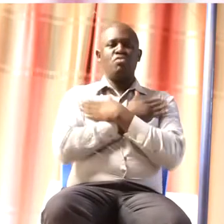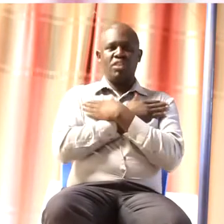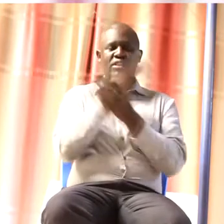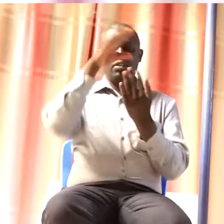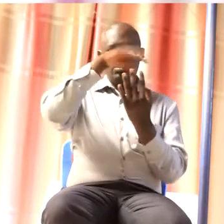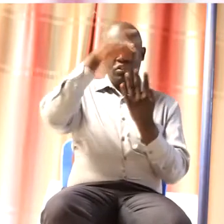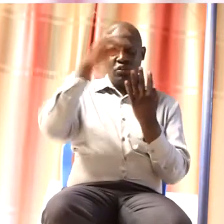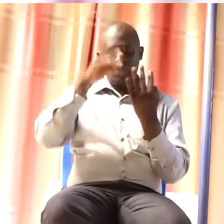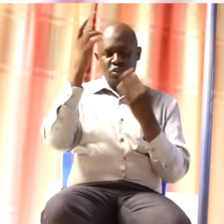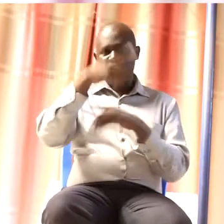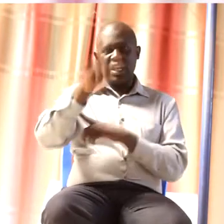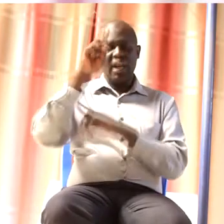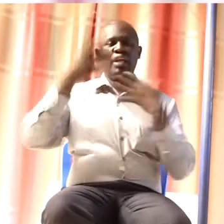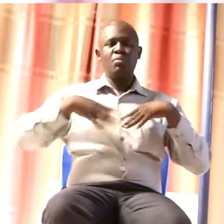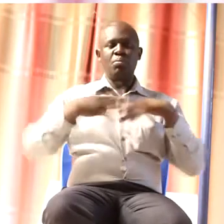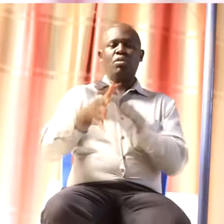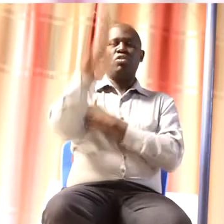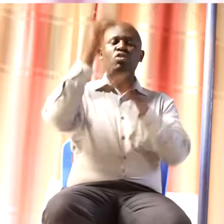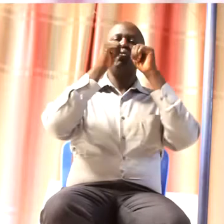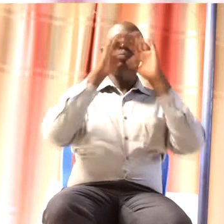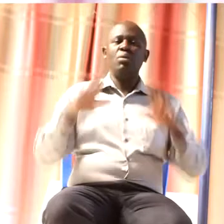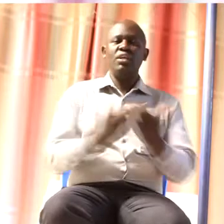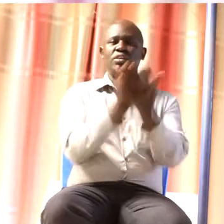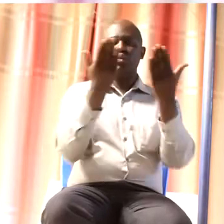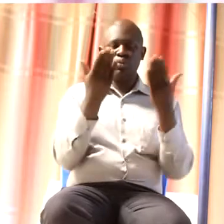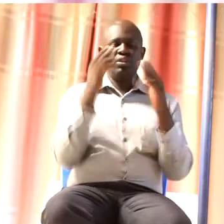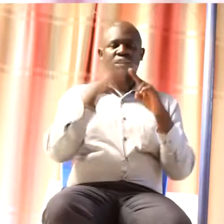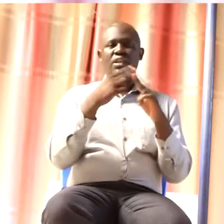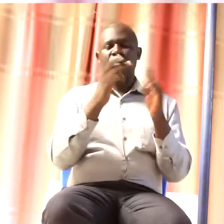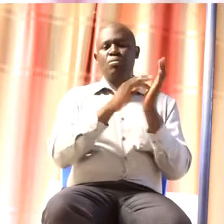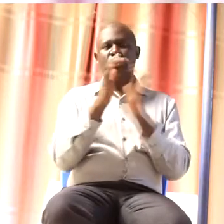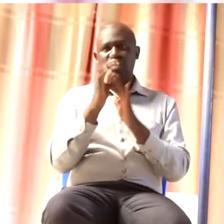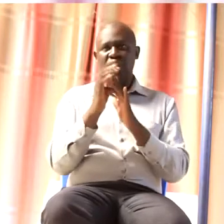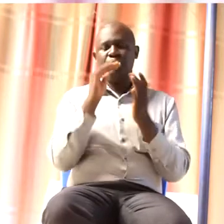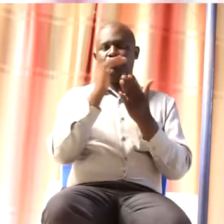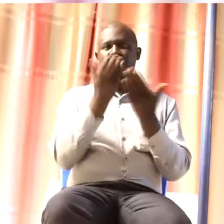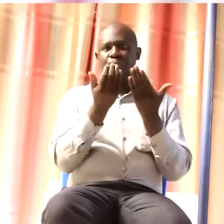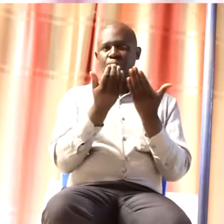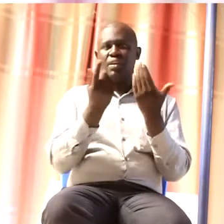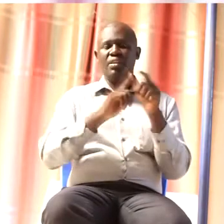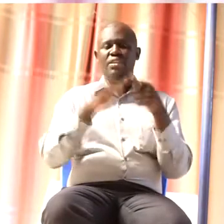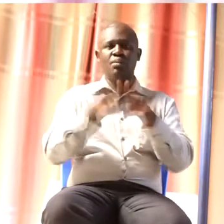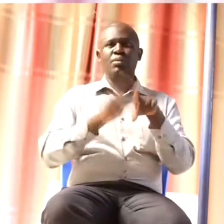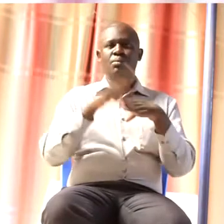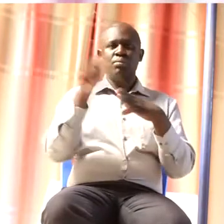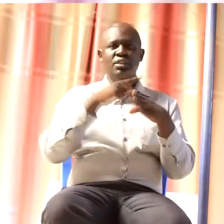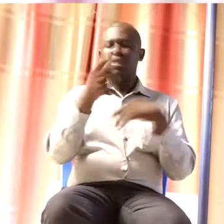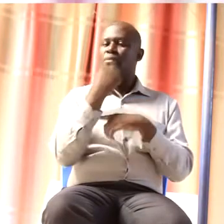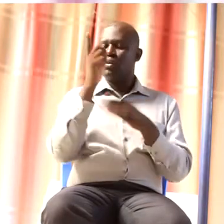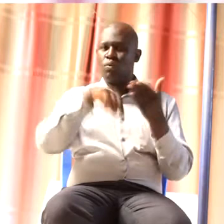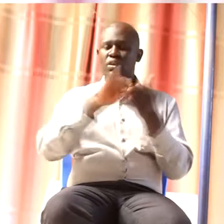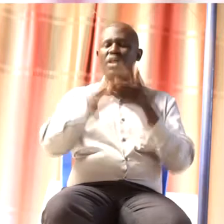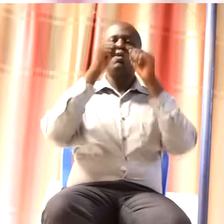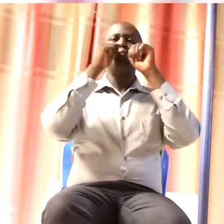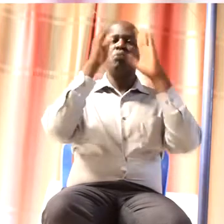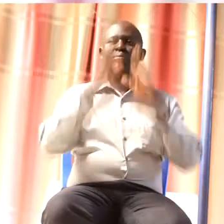right people. Amen. God bless you in the name of Jesus. Psalm says, chapter 1, verses 1, blessed is he that walketh